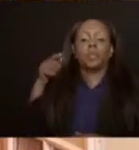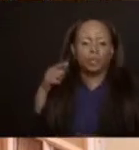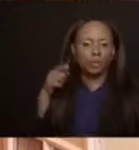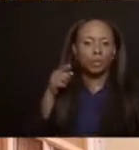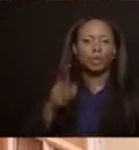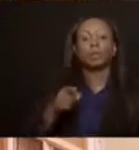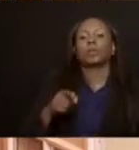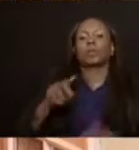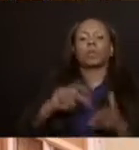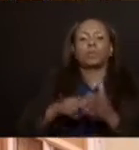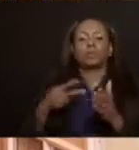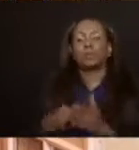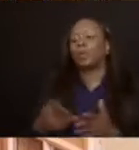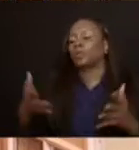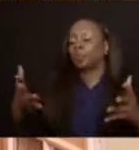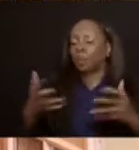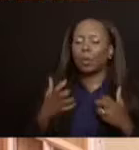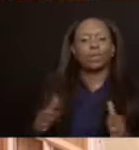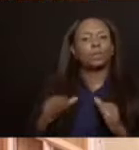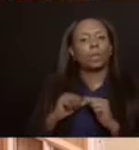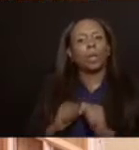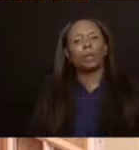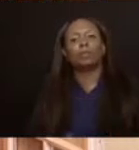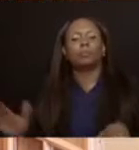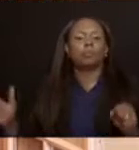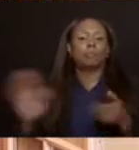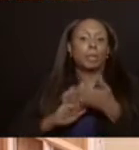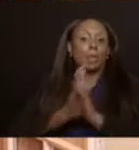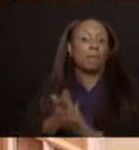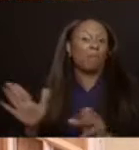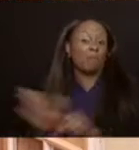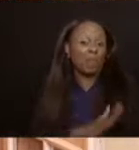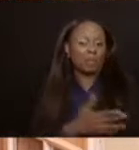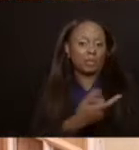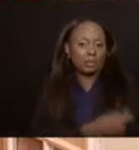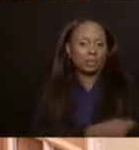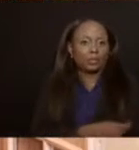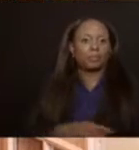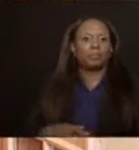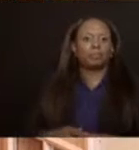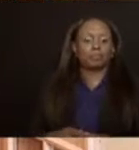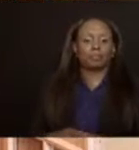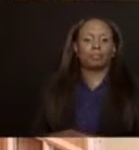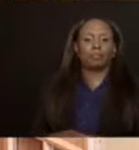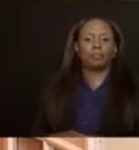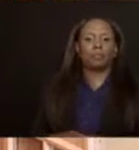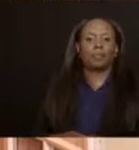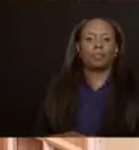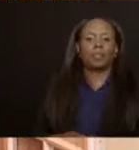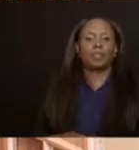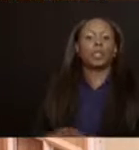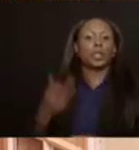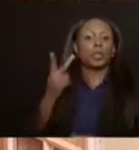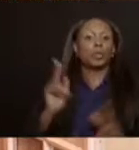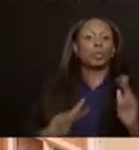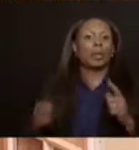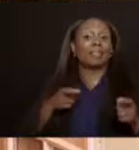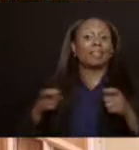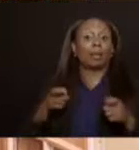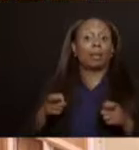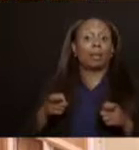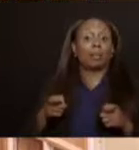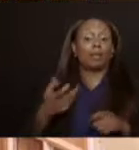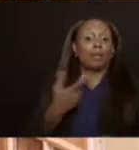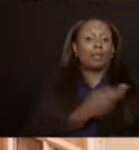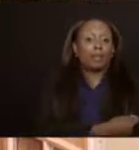route. And Major Clark and Dr. Ferdinand have advised me that virtually 99% of the persons who have